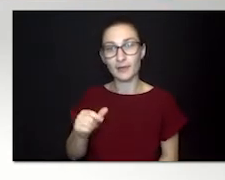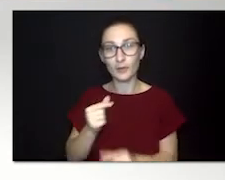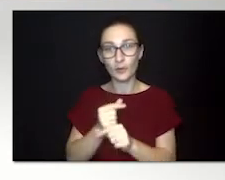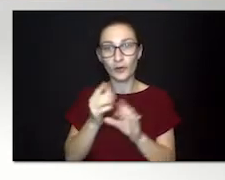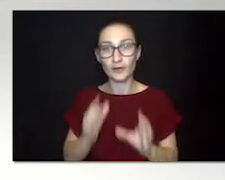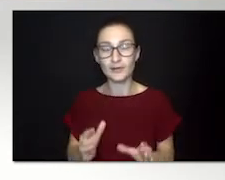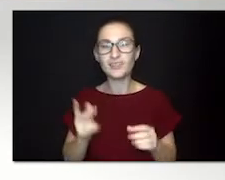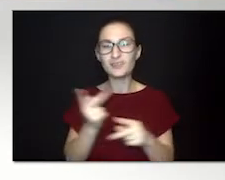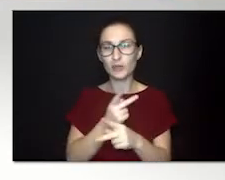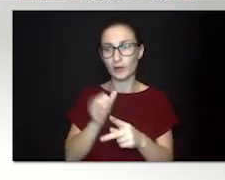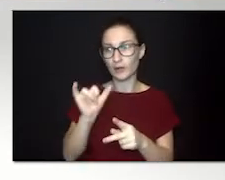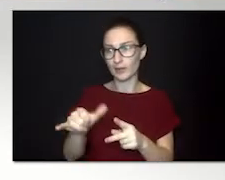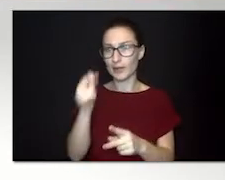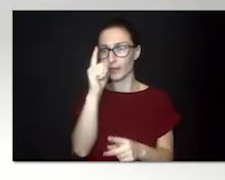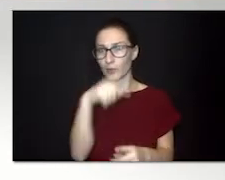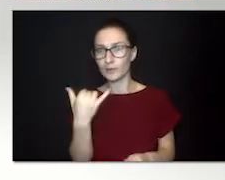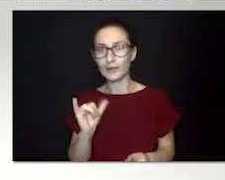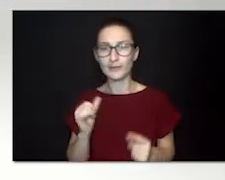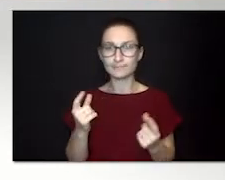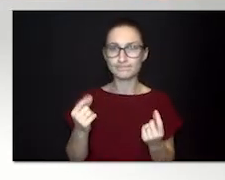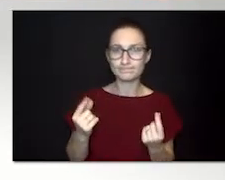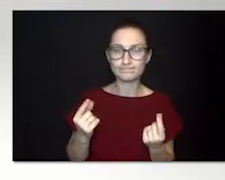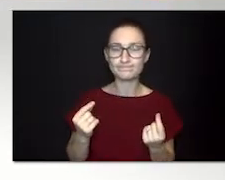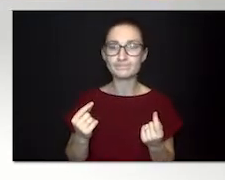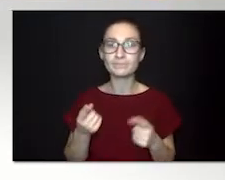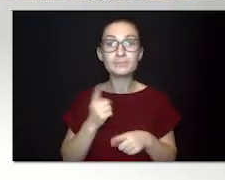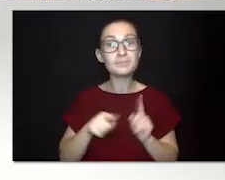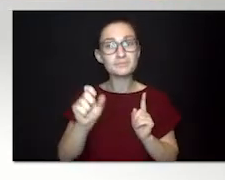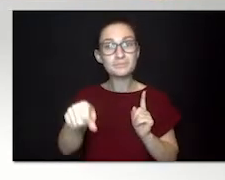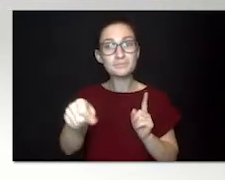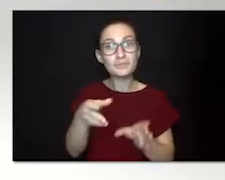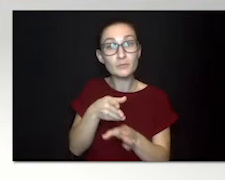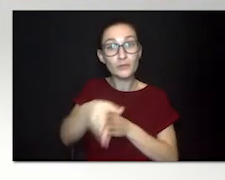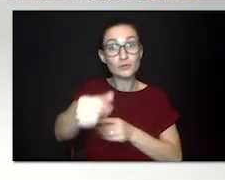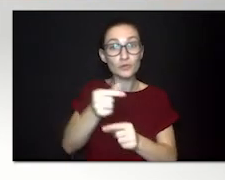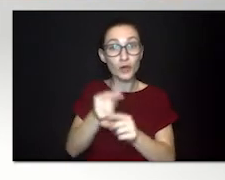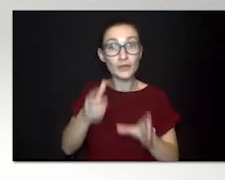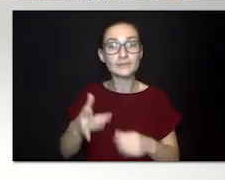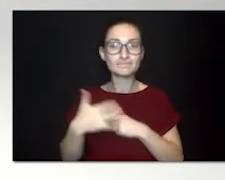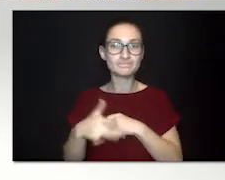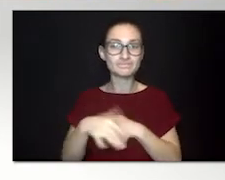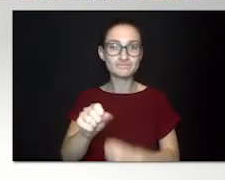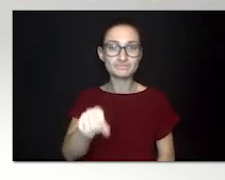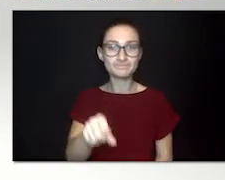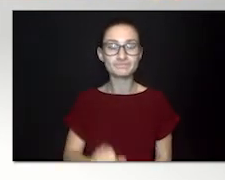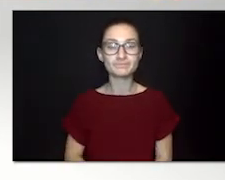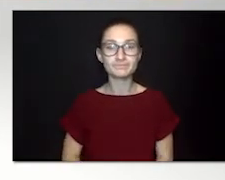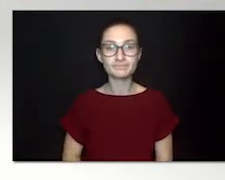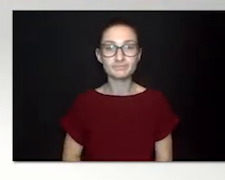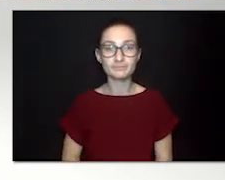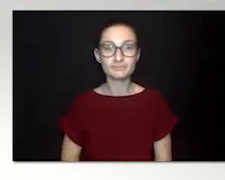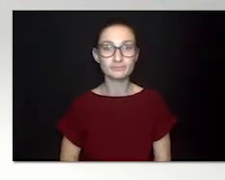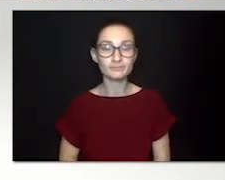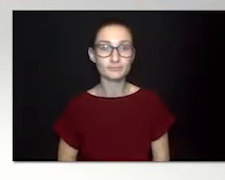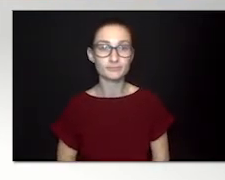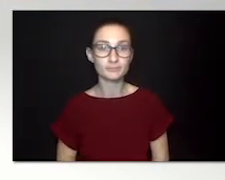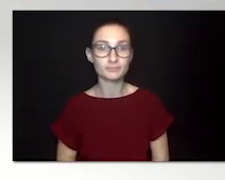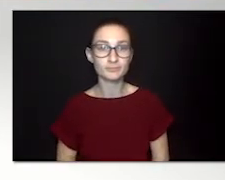guardian and figure out, logistically how that would work and what that would mean. But there are professional guardians that can be appointed.